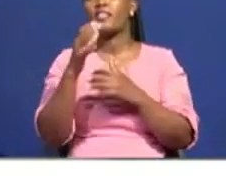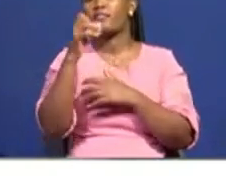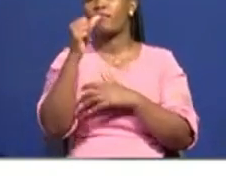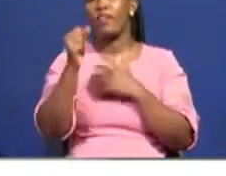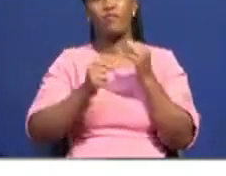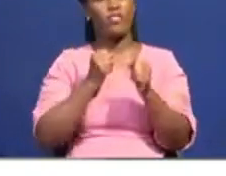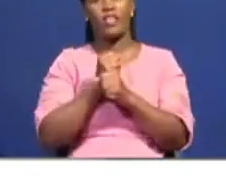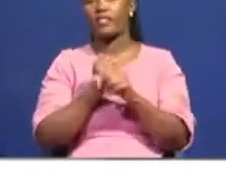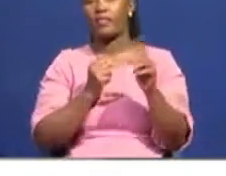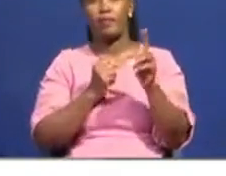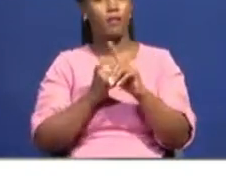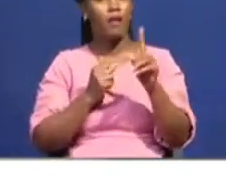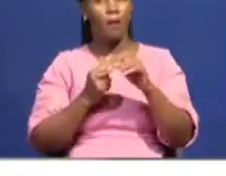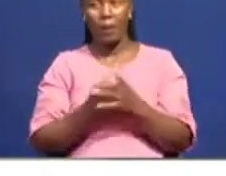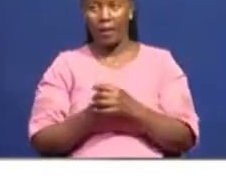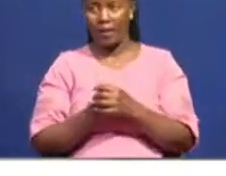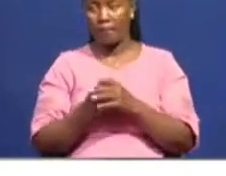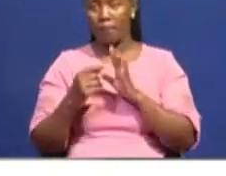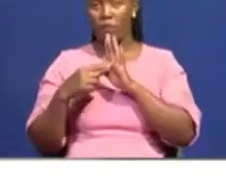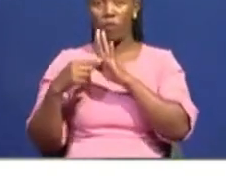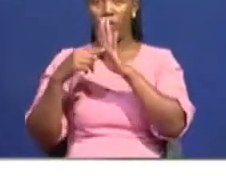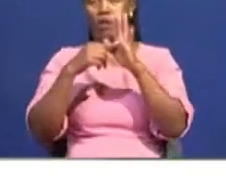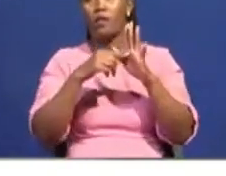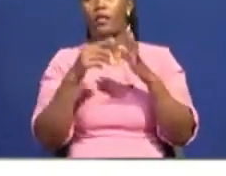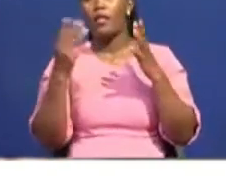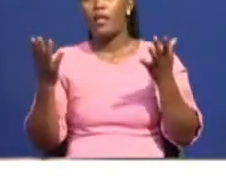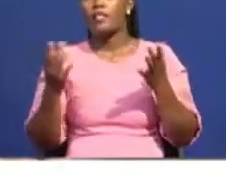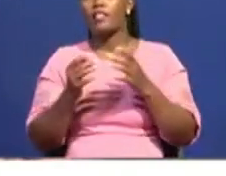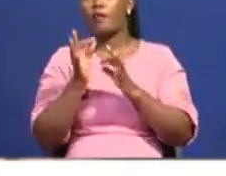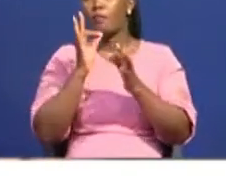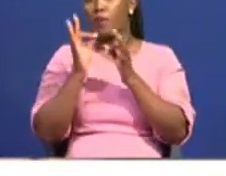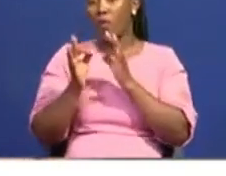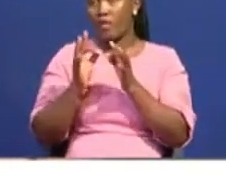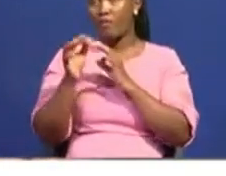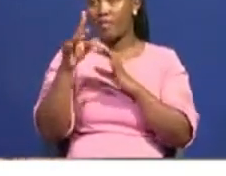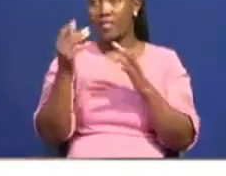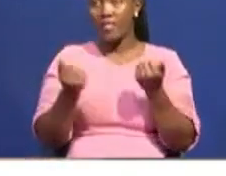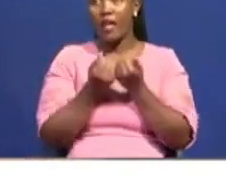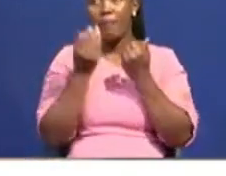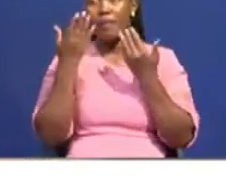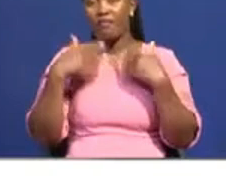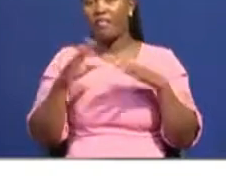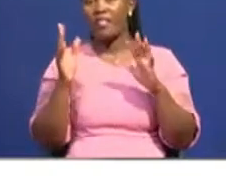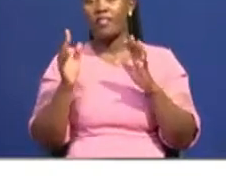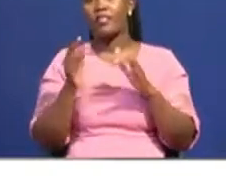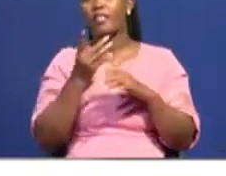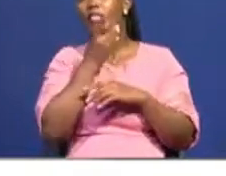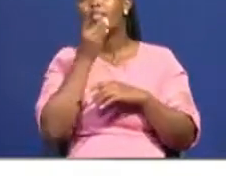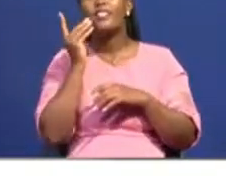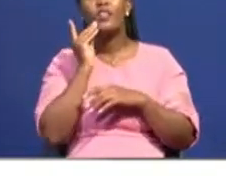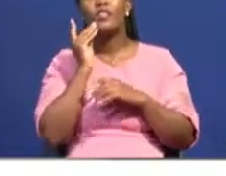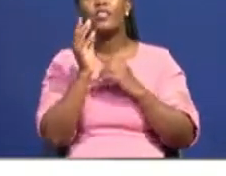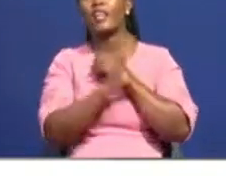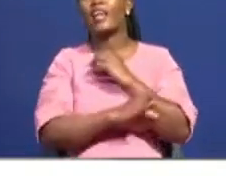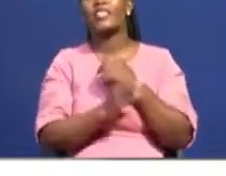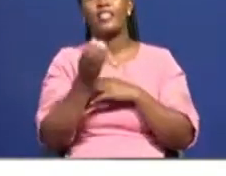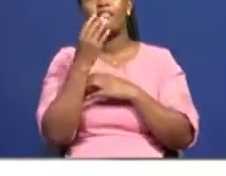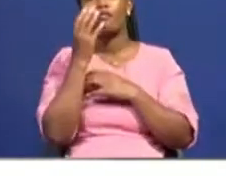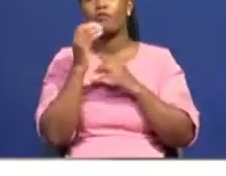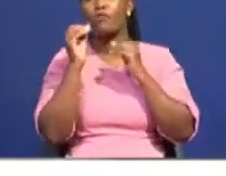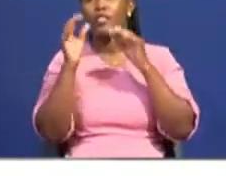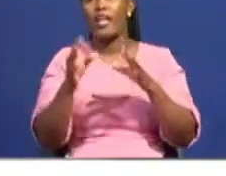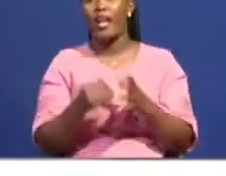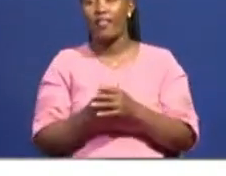example, when that happened, the whole country did not have food.